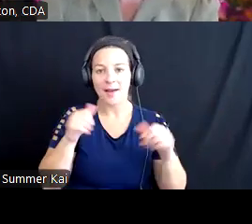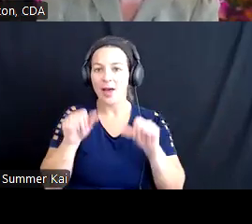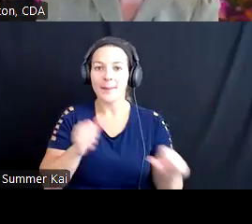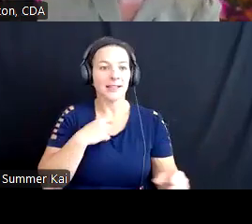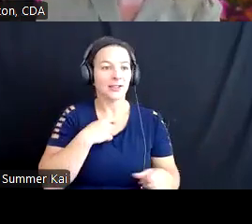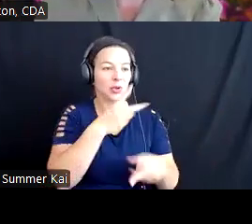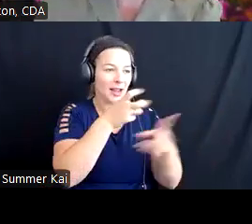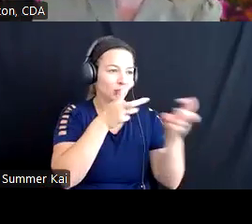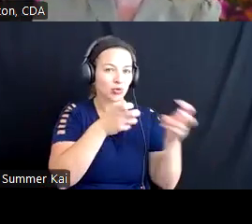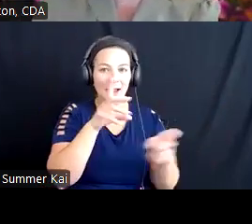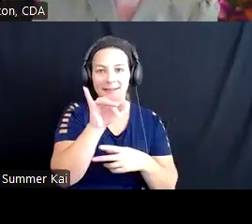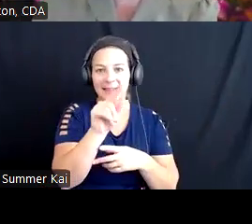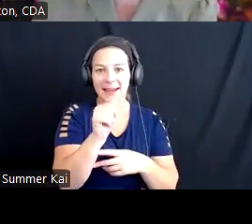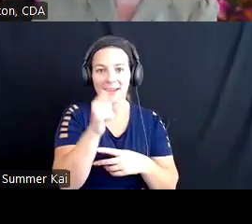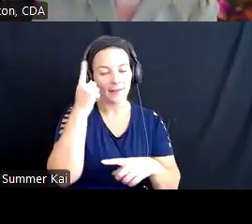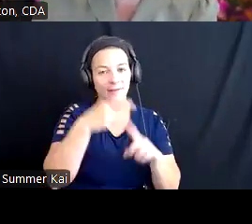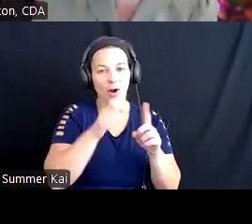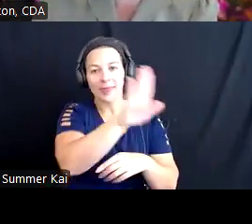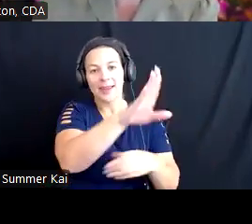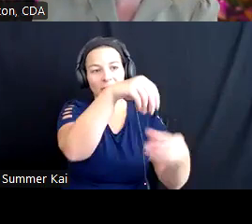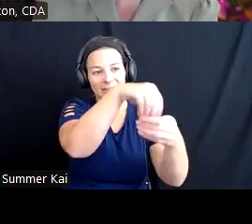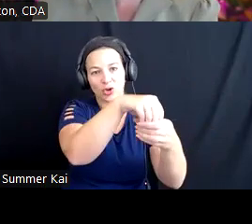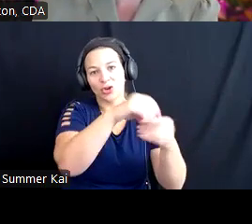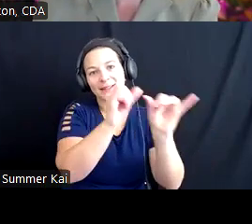extract data from their internal systems.